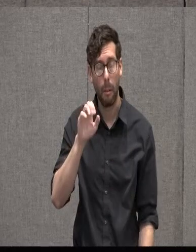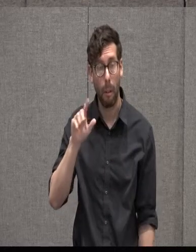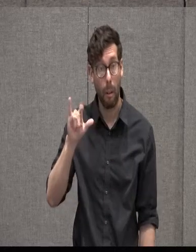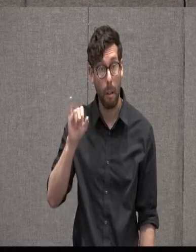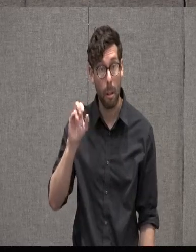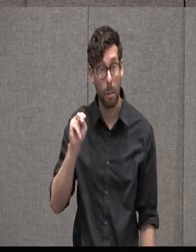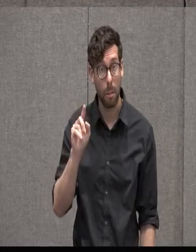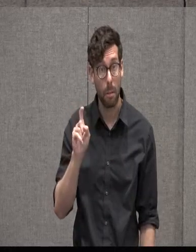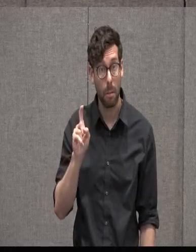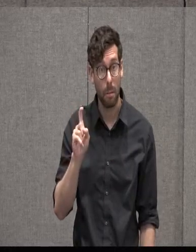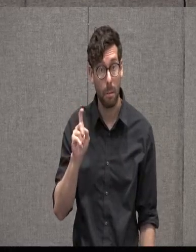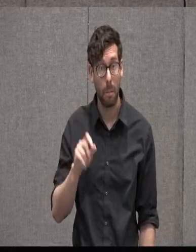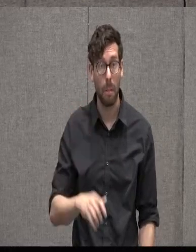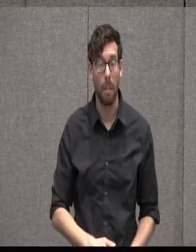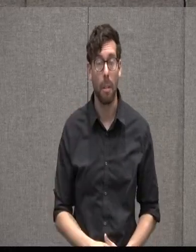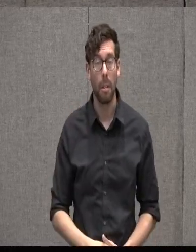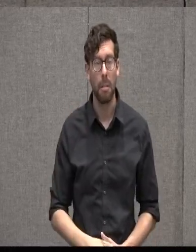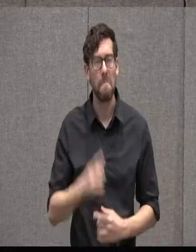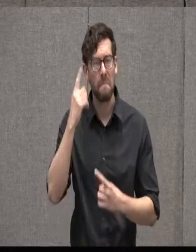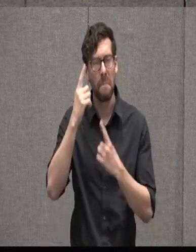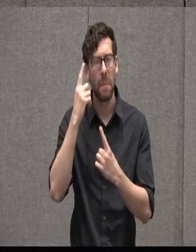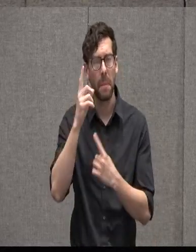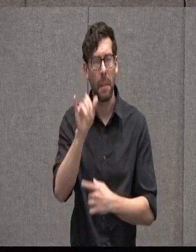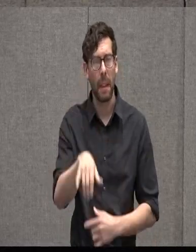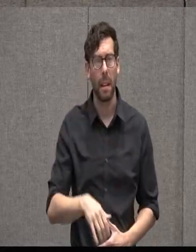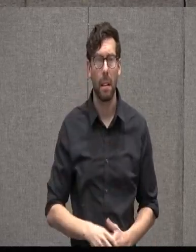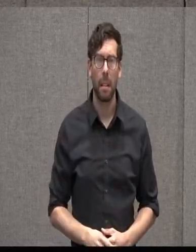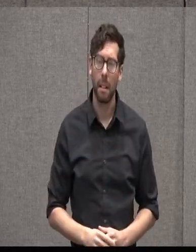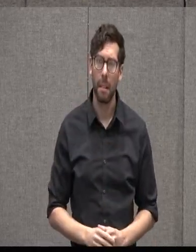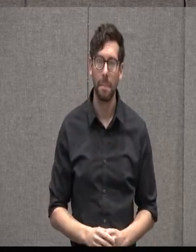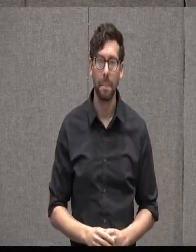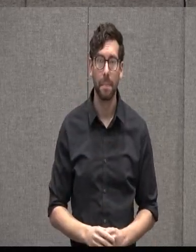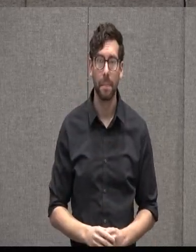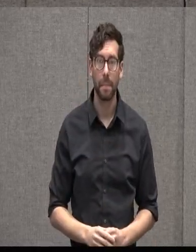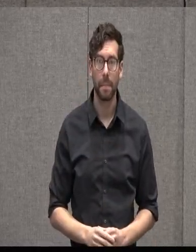Does mass have anything to do with collisions as well?